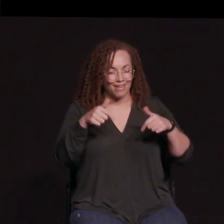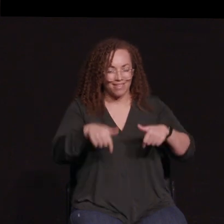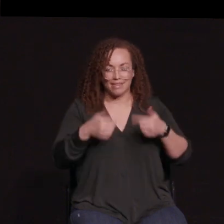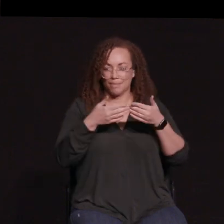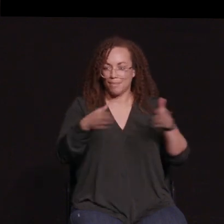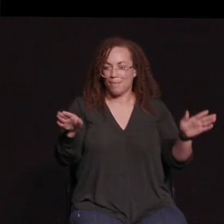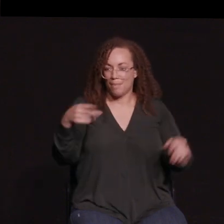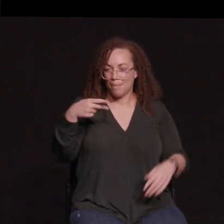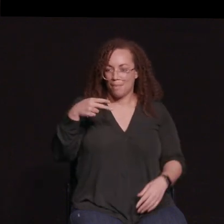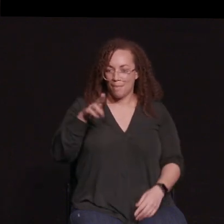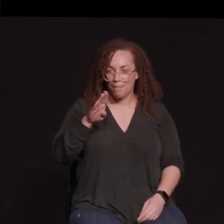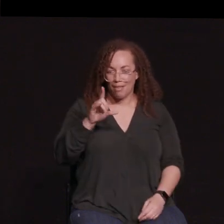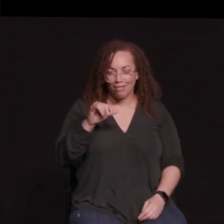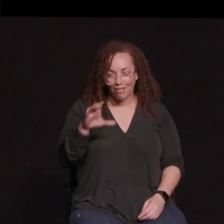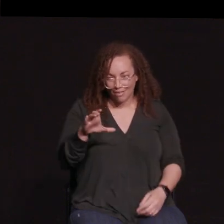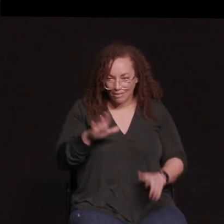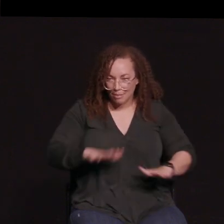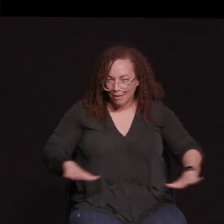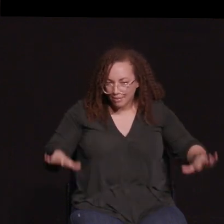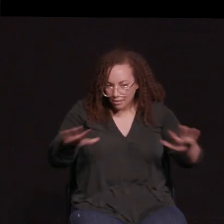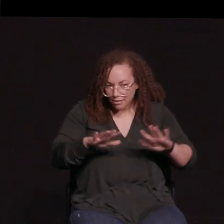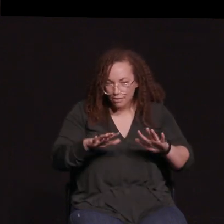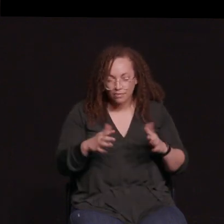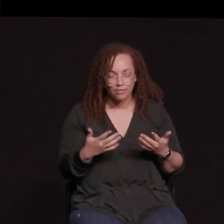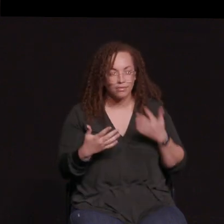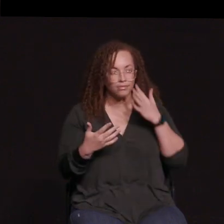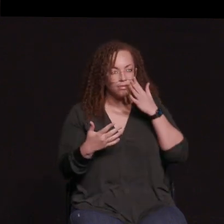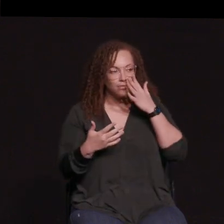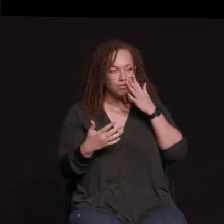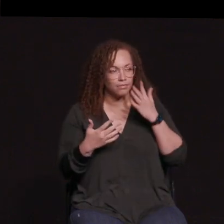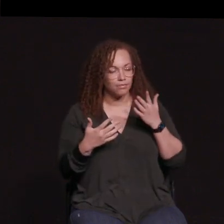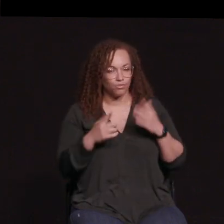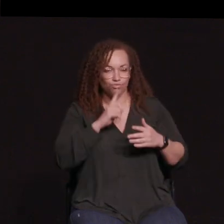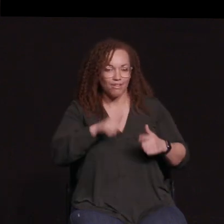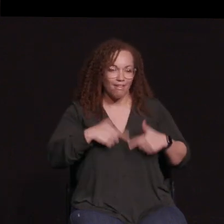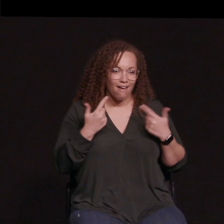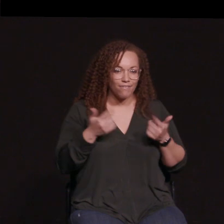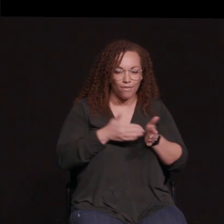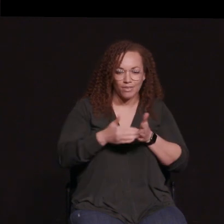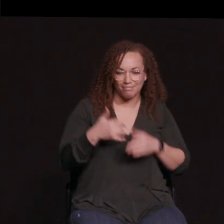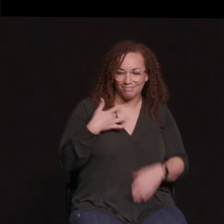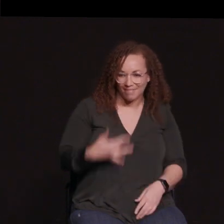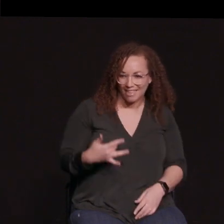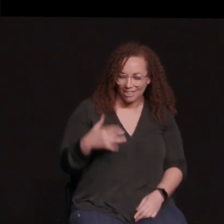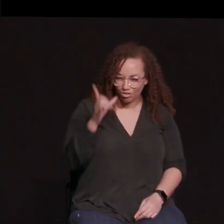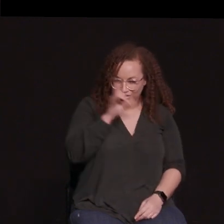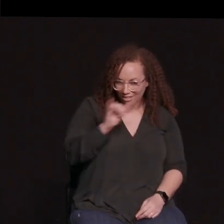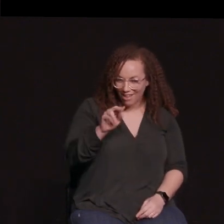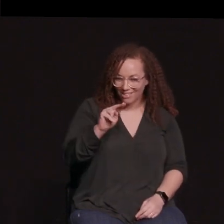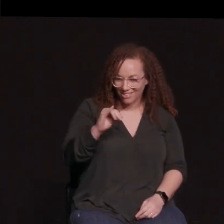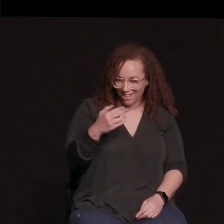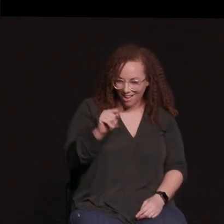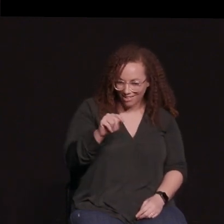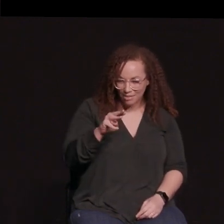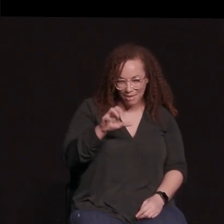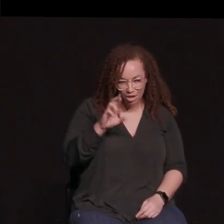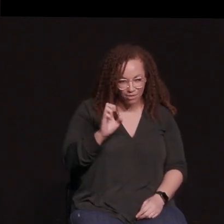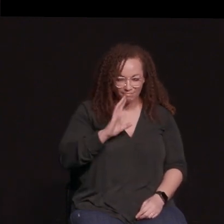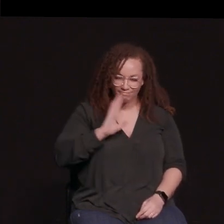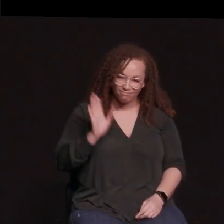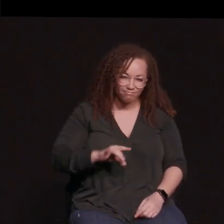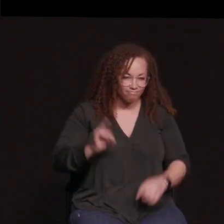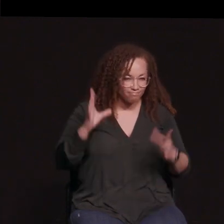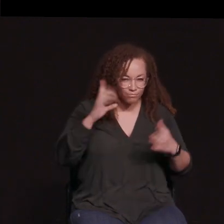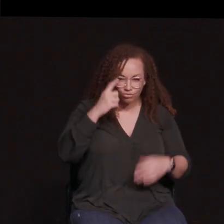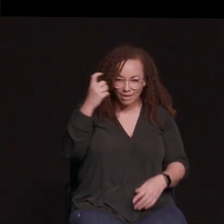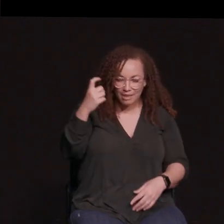space, in this often nightmarish real life, to you here on the historical